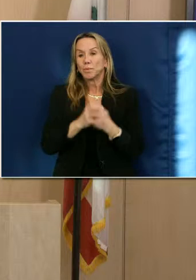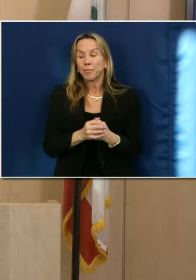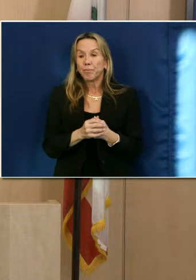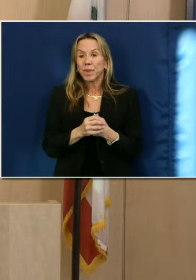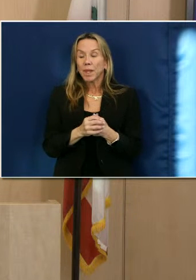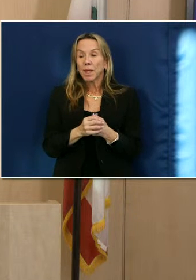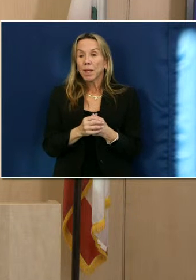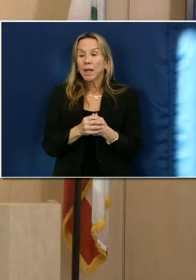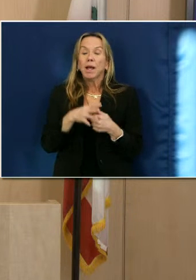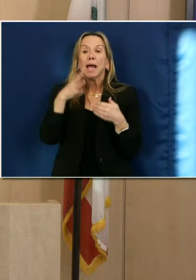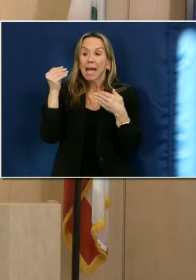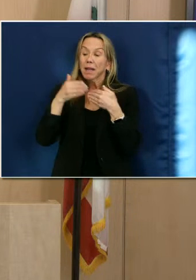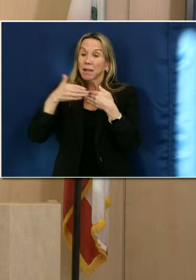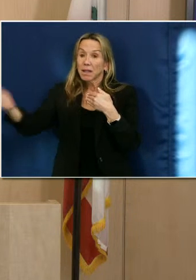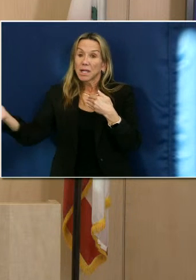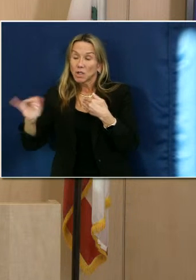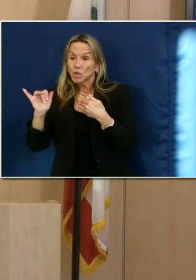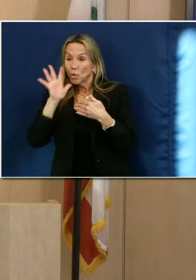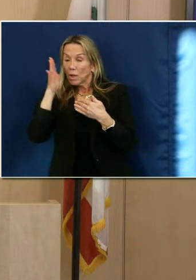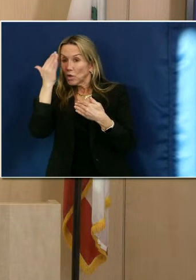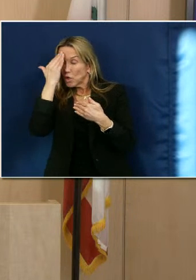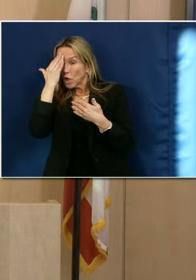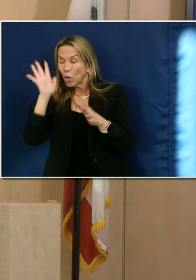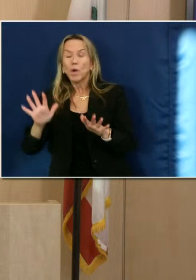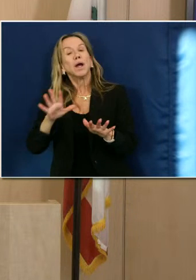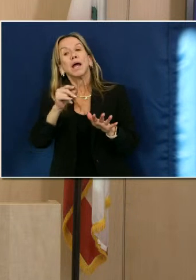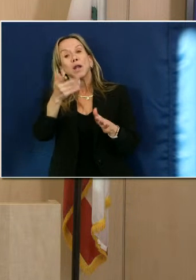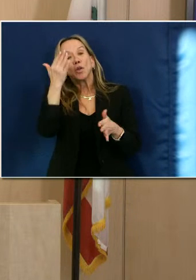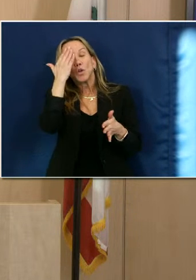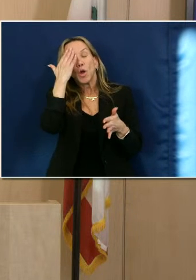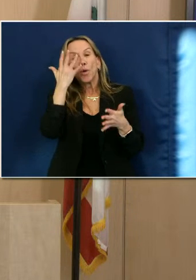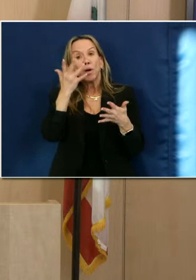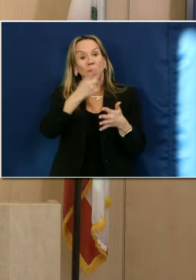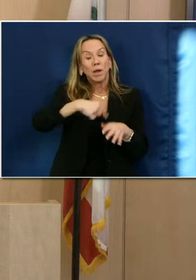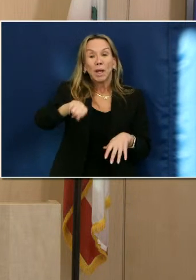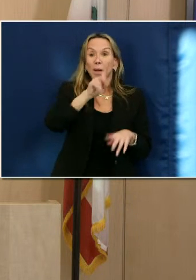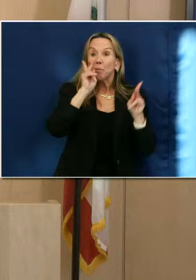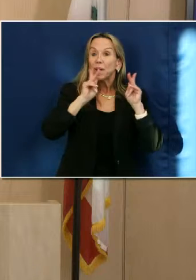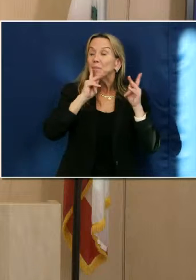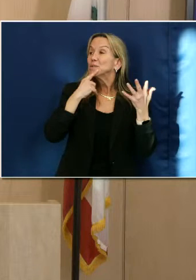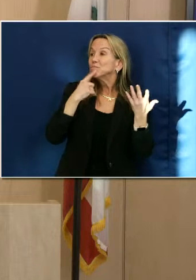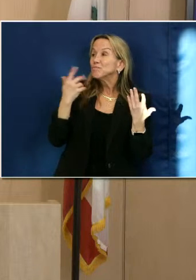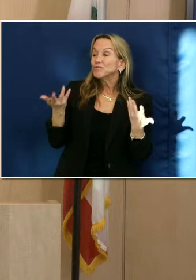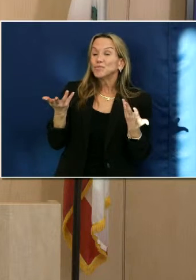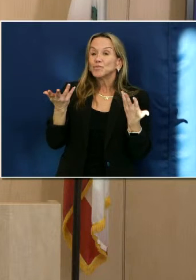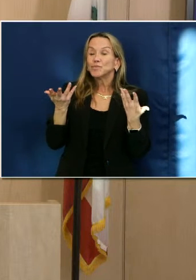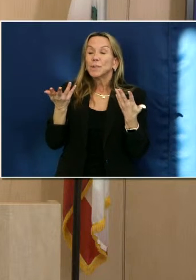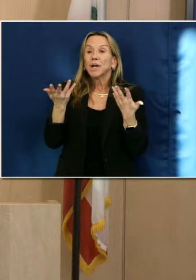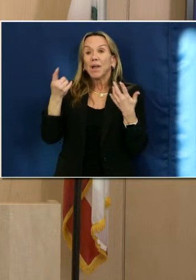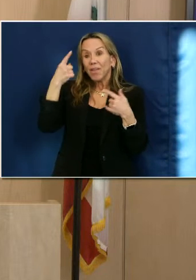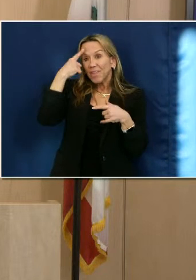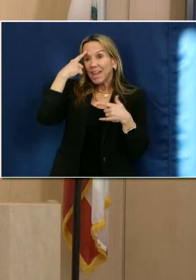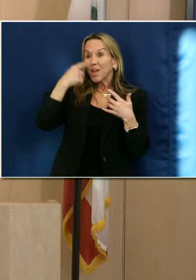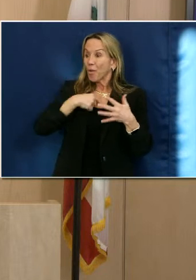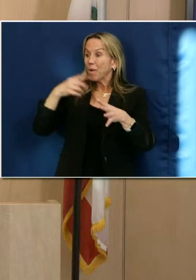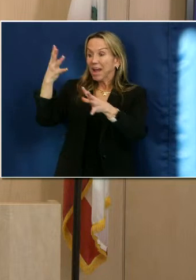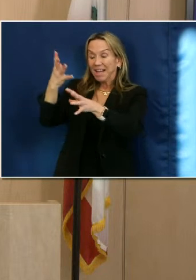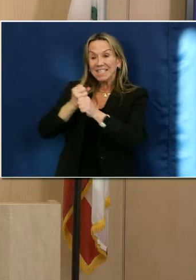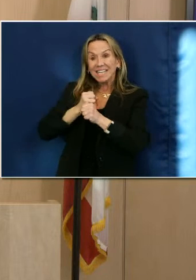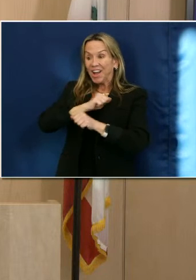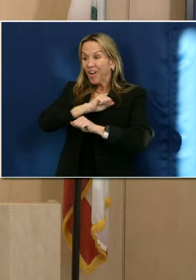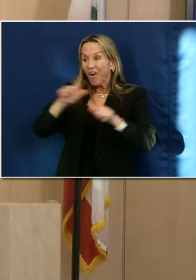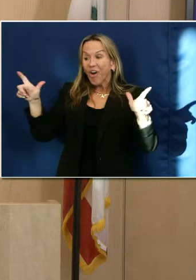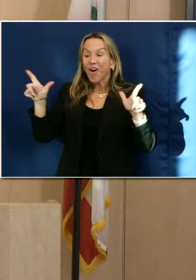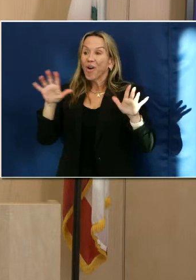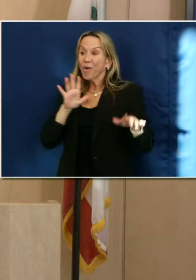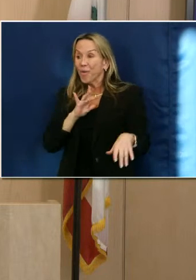out. Everyone has it as a foregone conclusion that we'll be getting it, and most likely we will. But the FDA